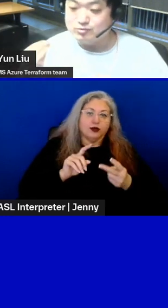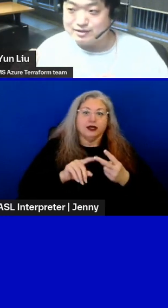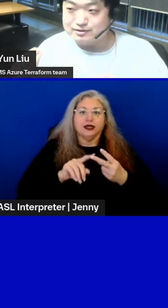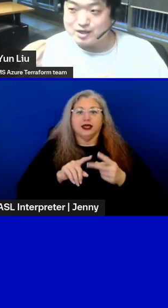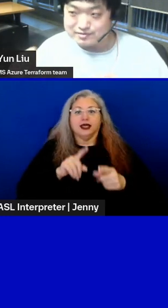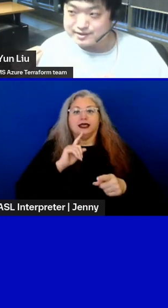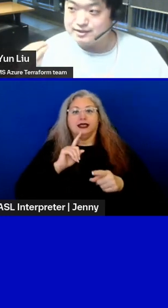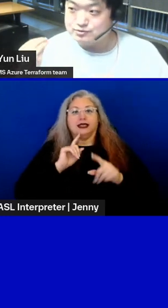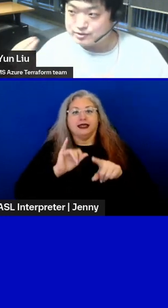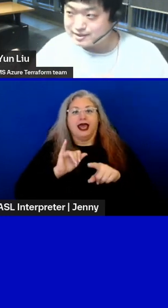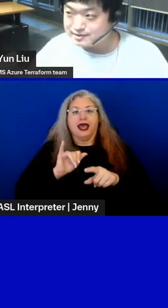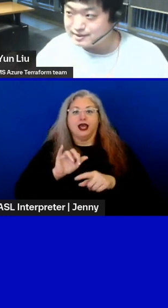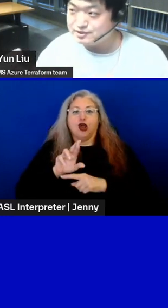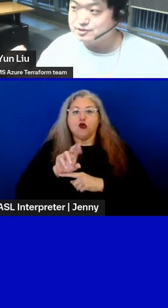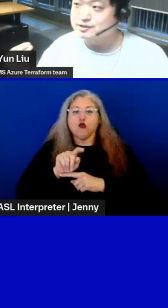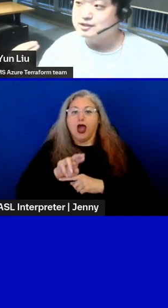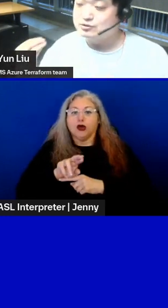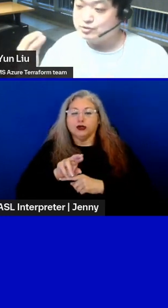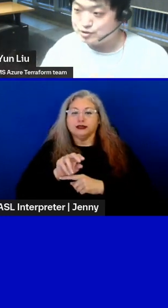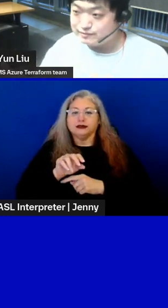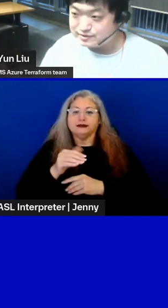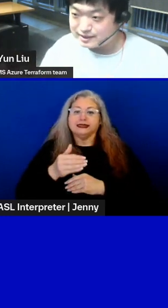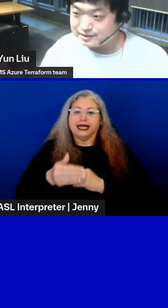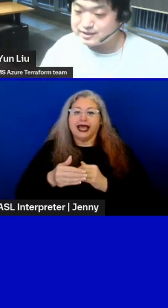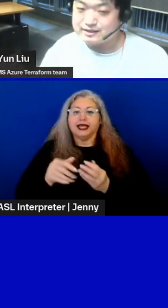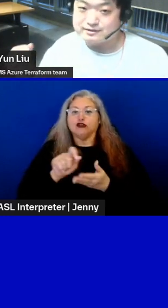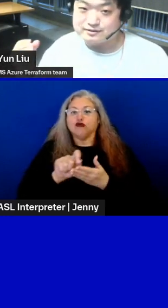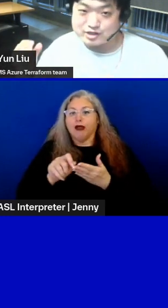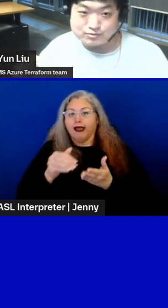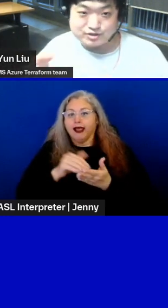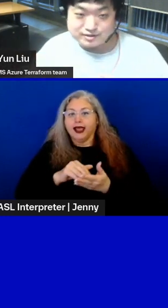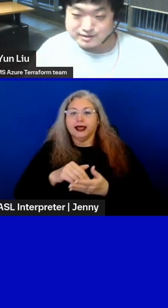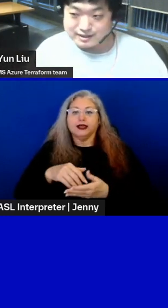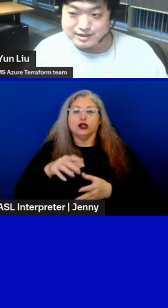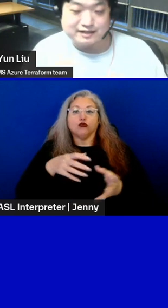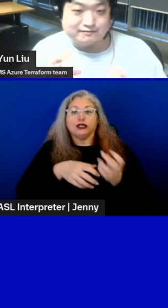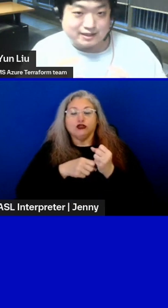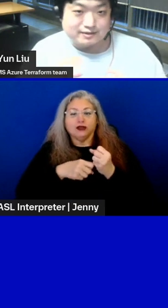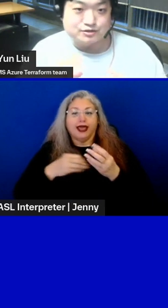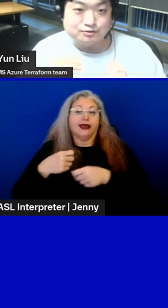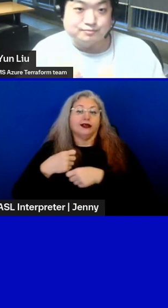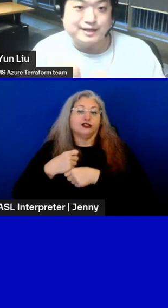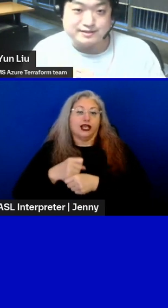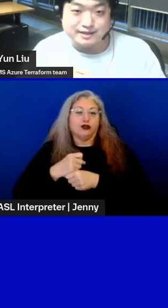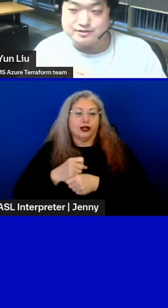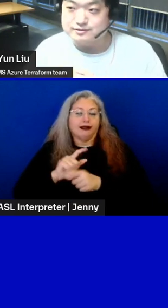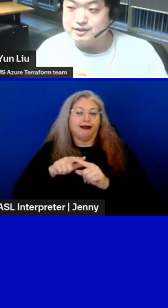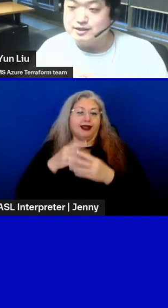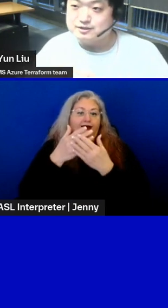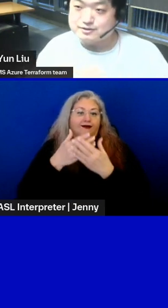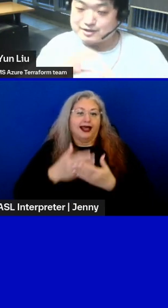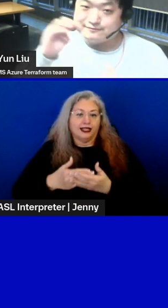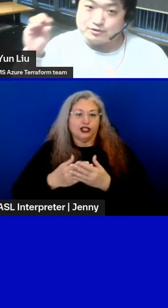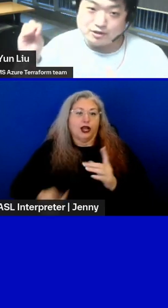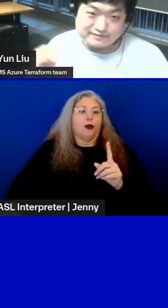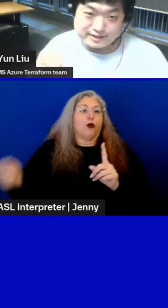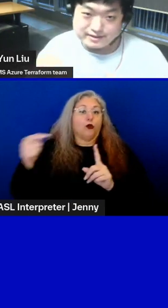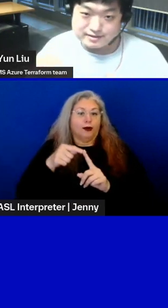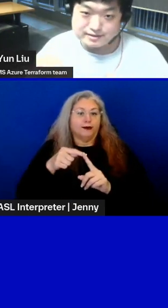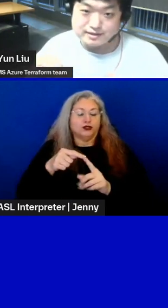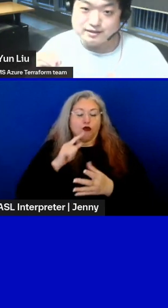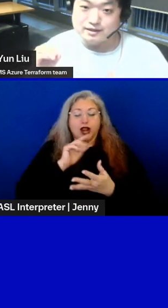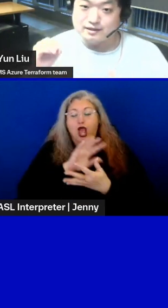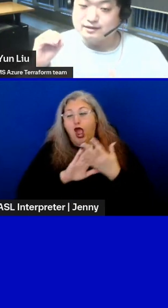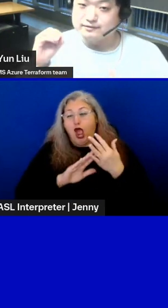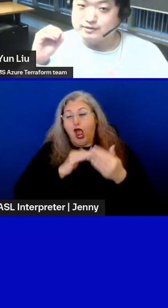stage, route stage, rewrite stage, retrieval stage, and the generation stage, and validation loopback stage. So after all of